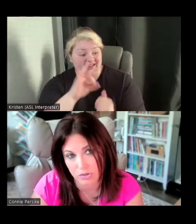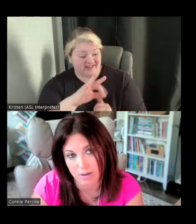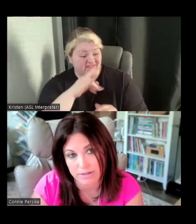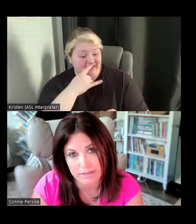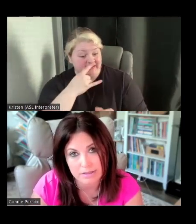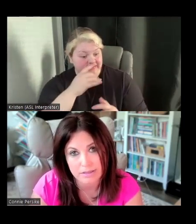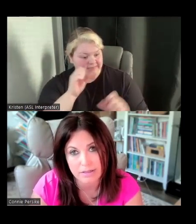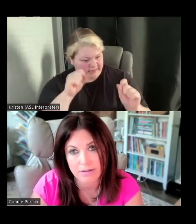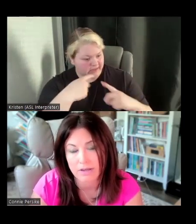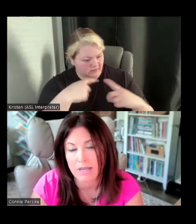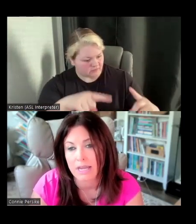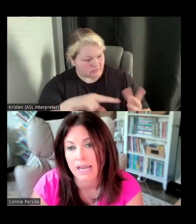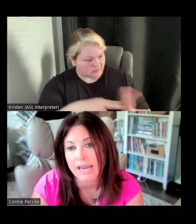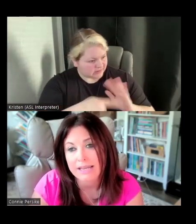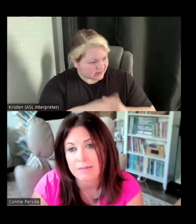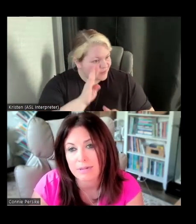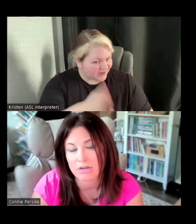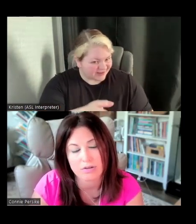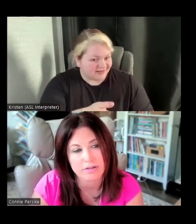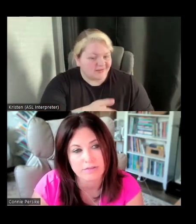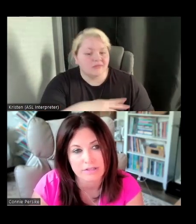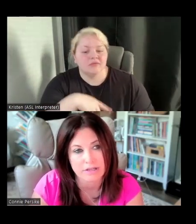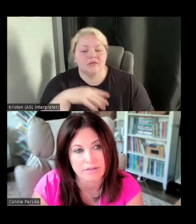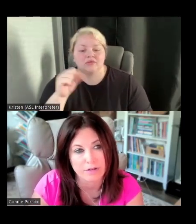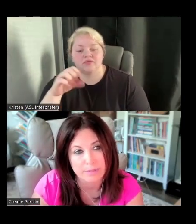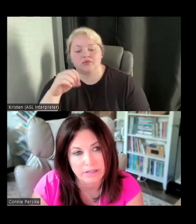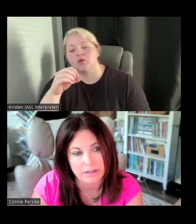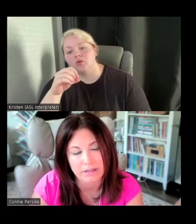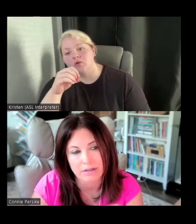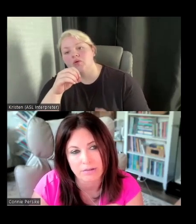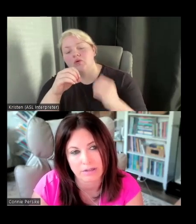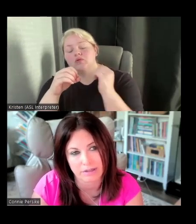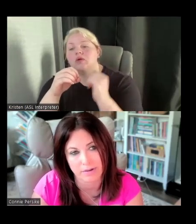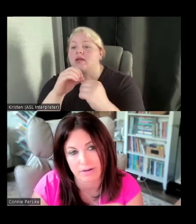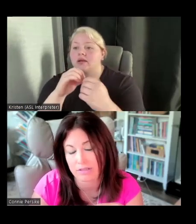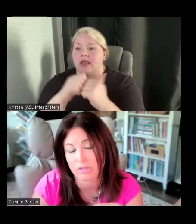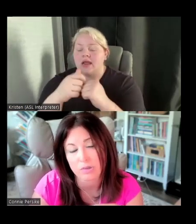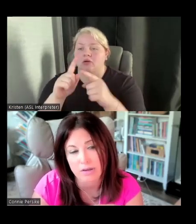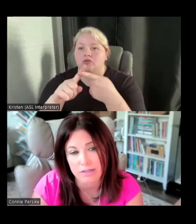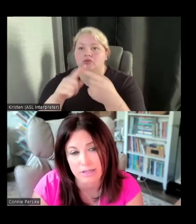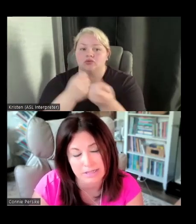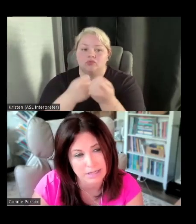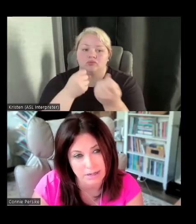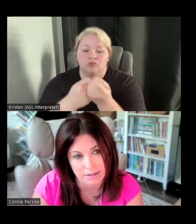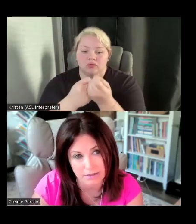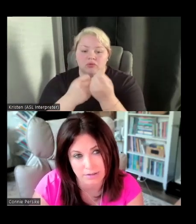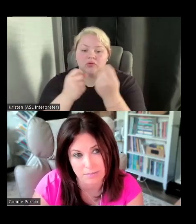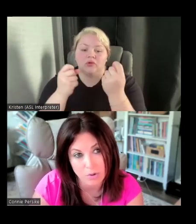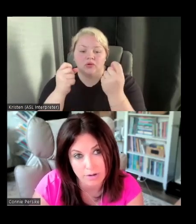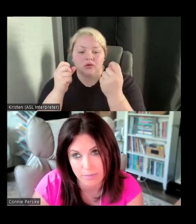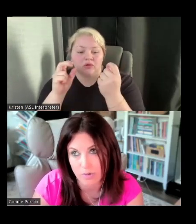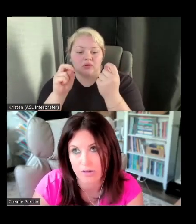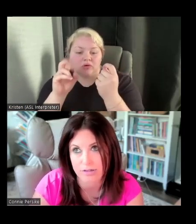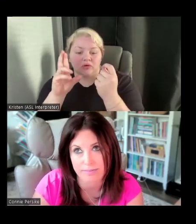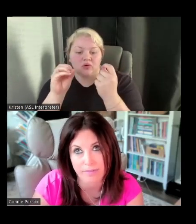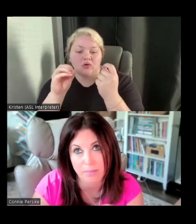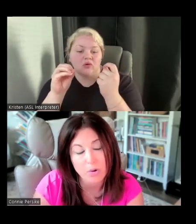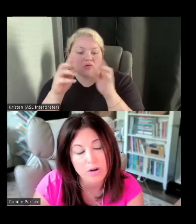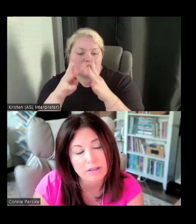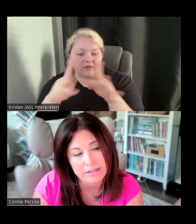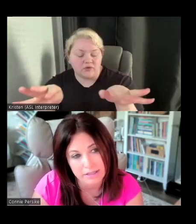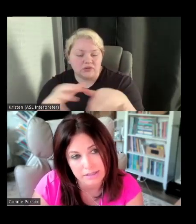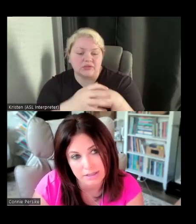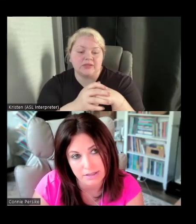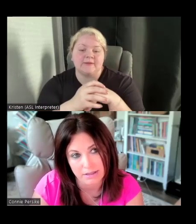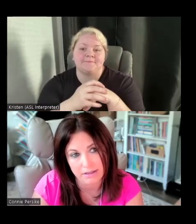to be trauma sensitive and to be neurodiversity affirming. In around 2019, I started more and